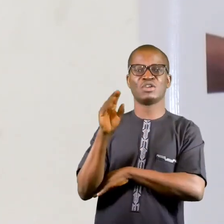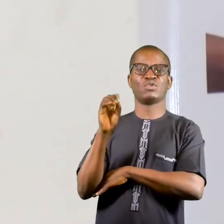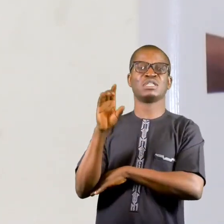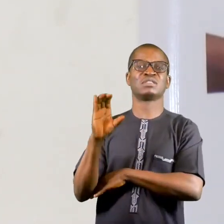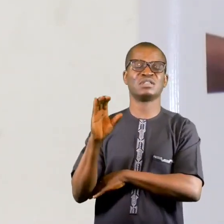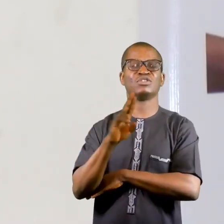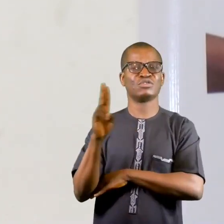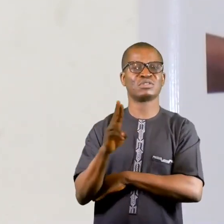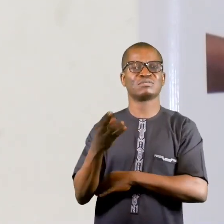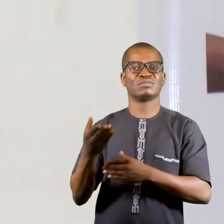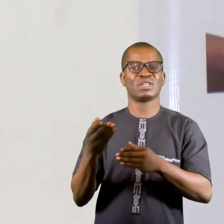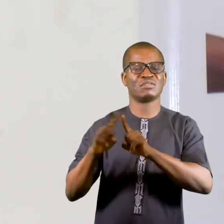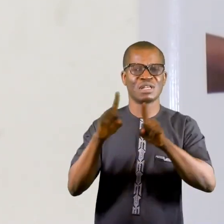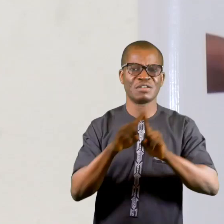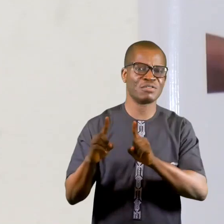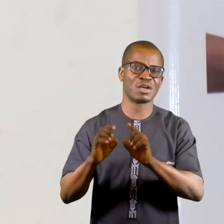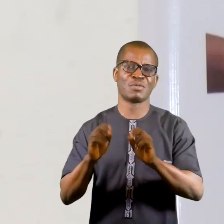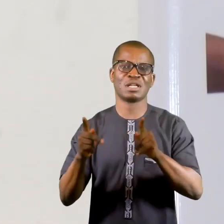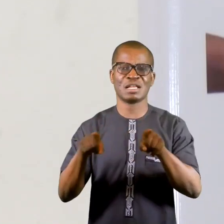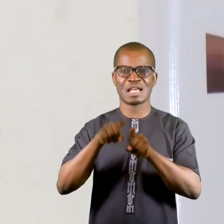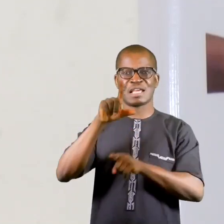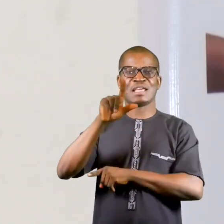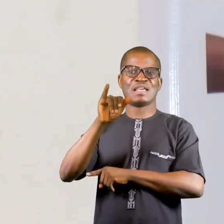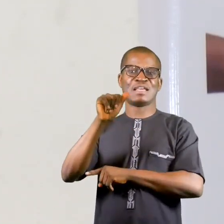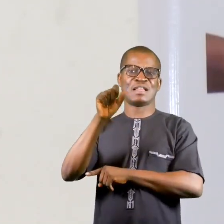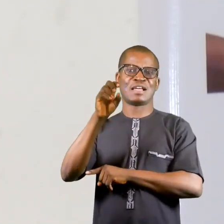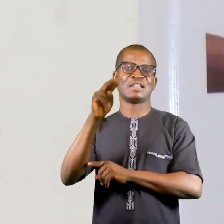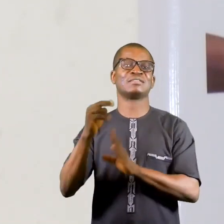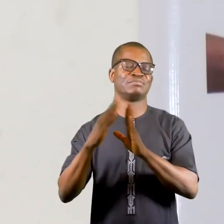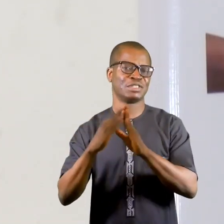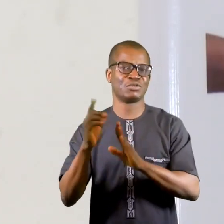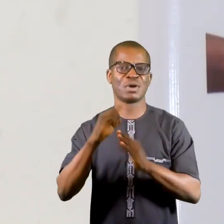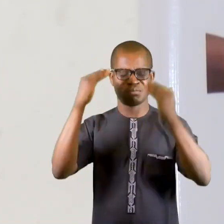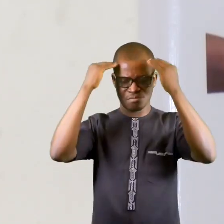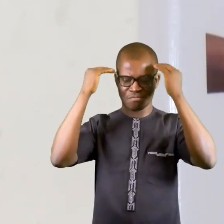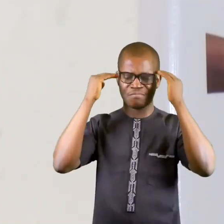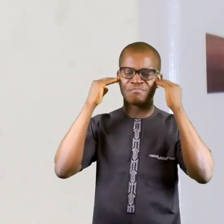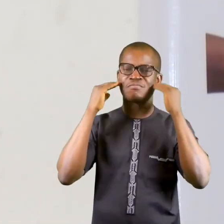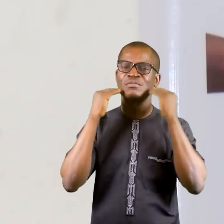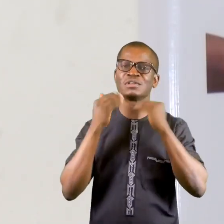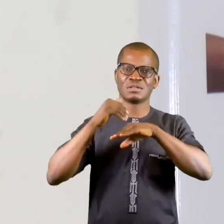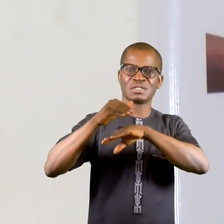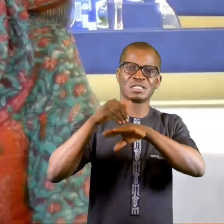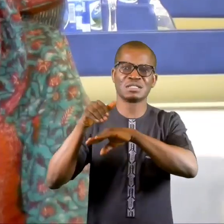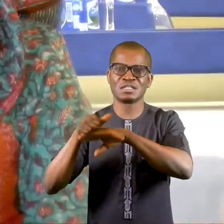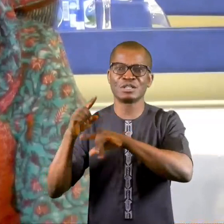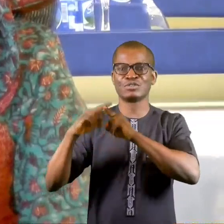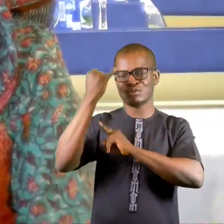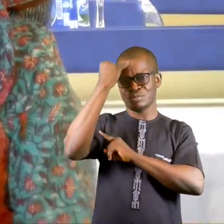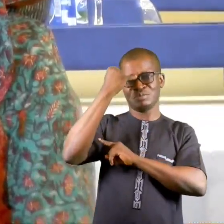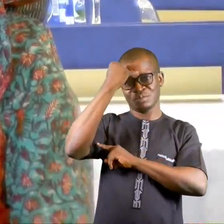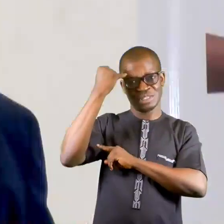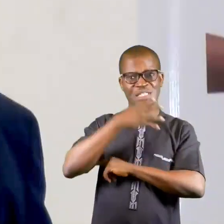different platforms such as the Liaison Magistrate Initiative, where magistrates have been deployed to